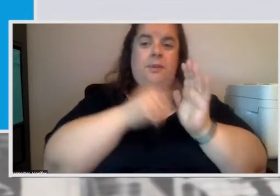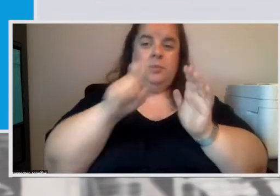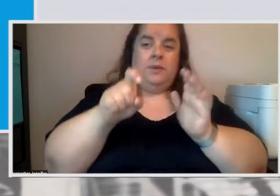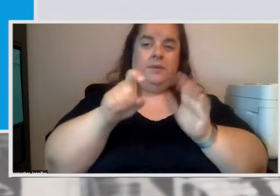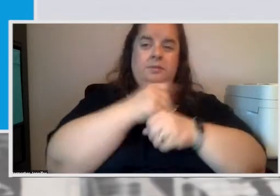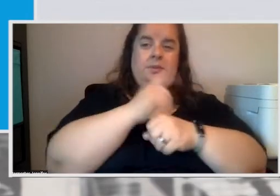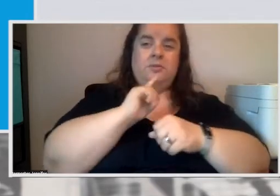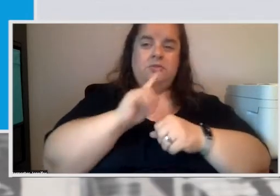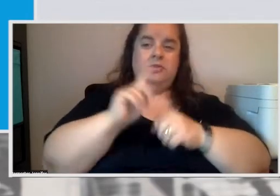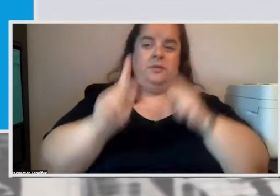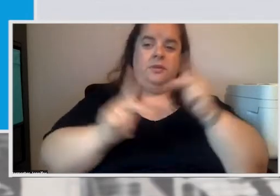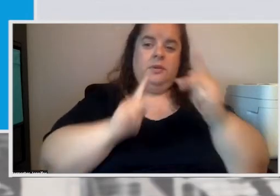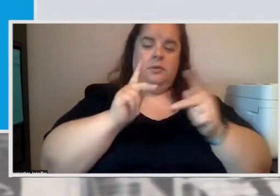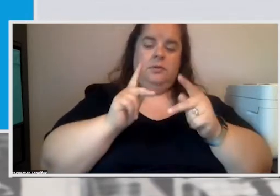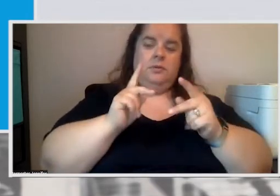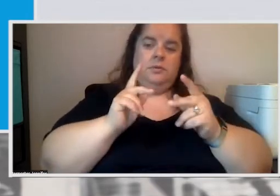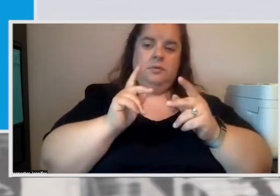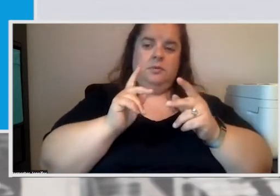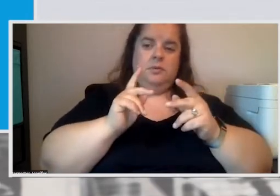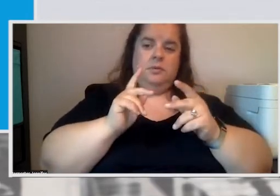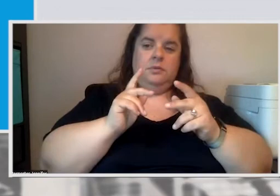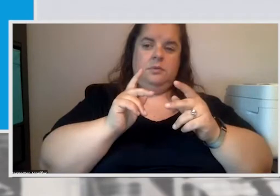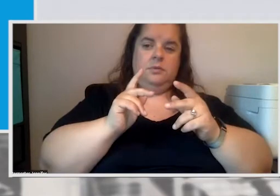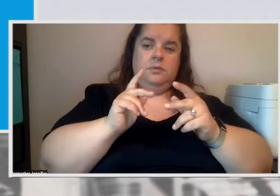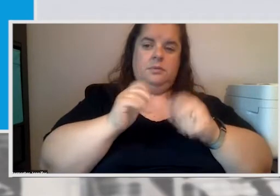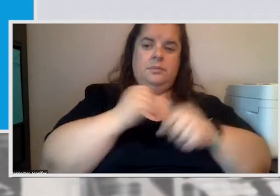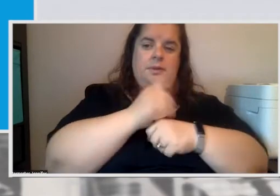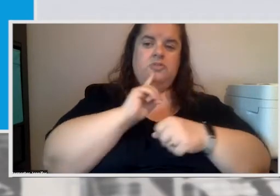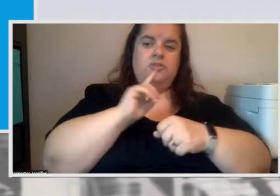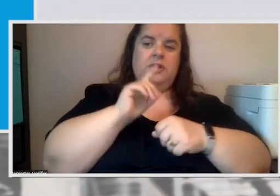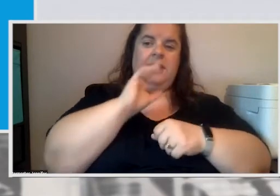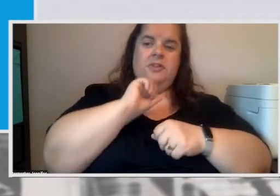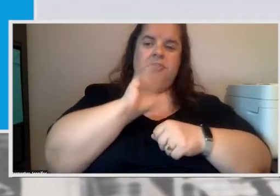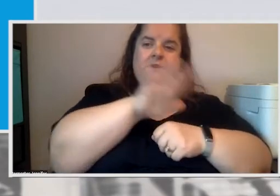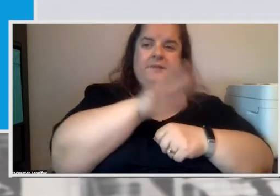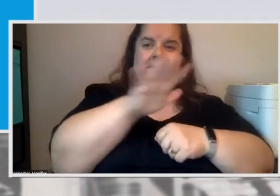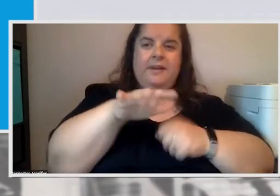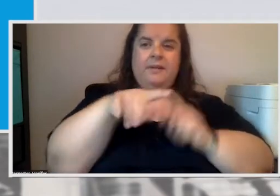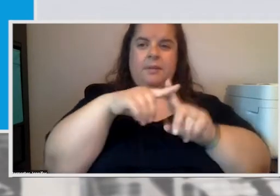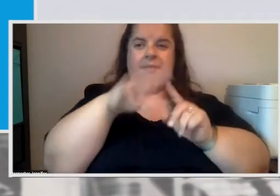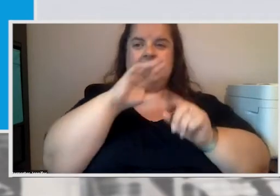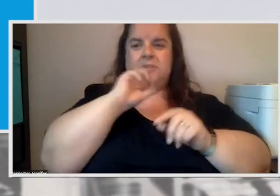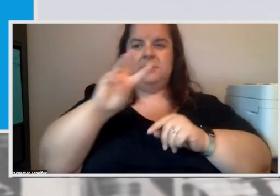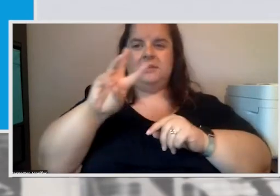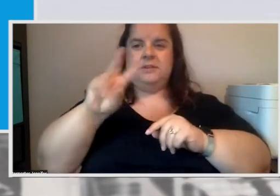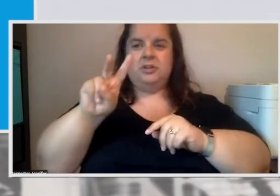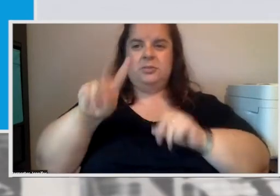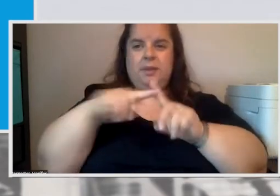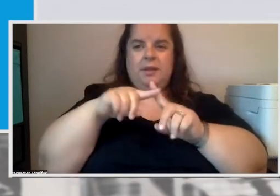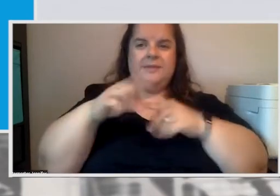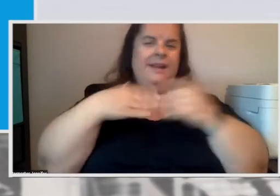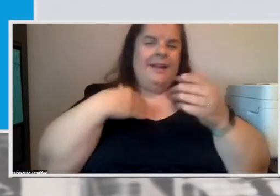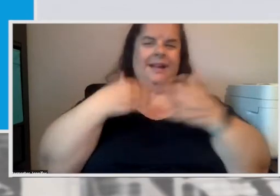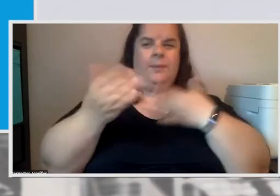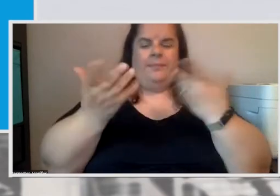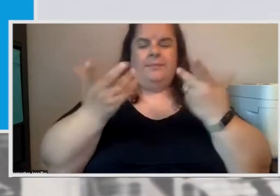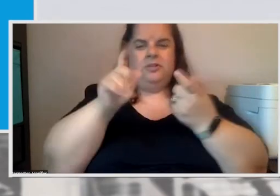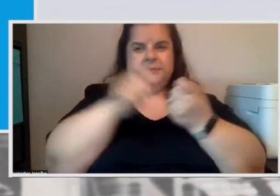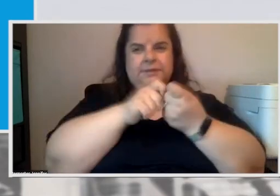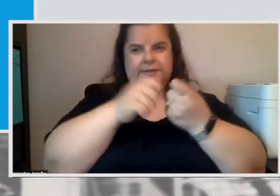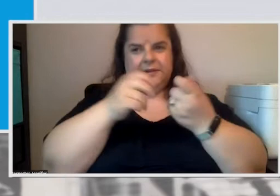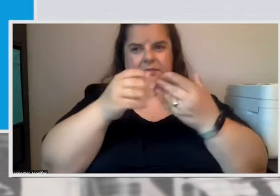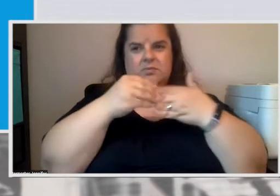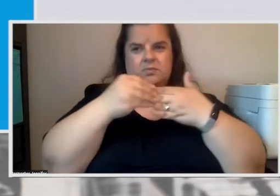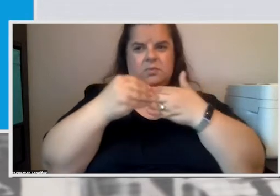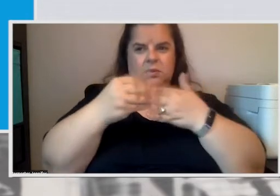folks meet a certain age. It's not 55 plus, it's 62 plus. Anyway, all kinds of guidelines that we have to